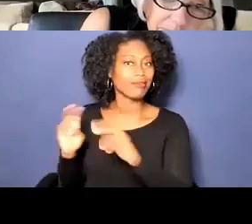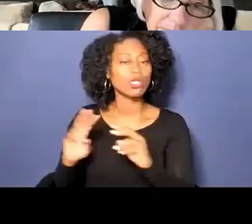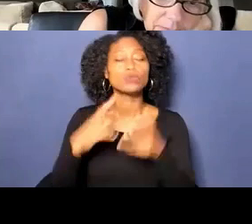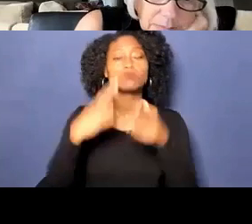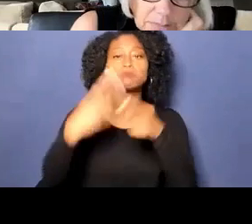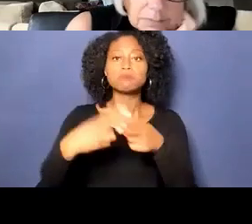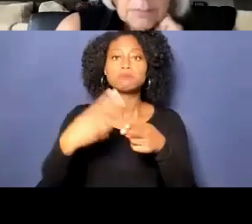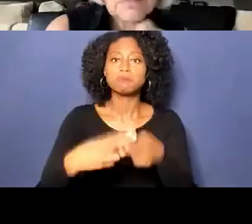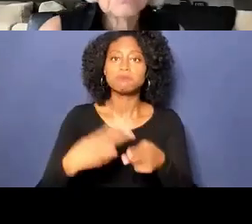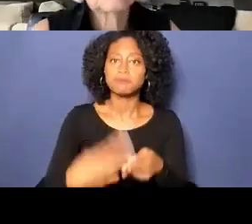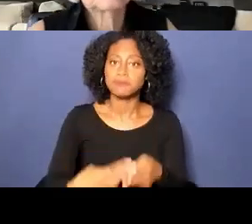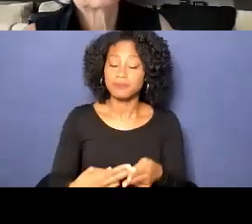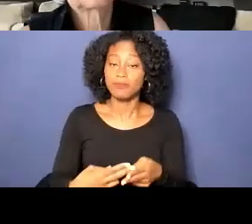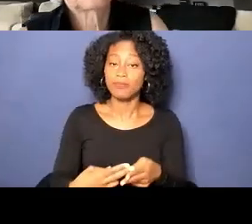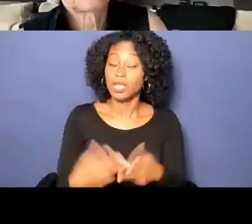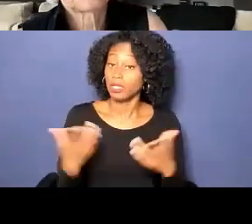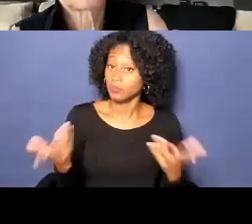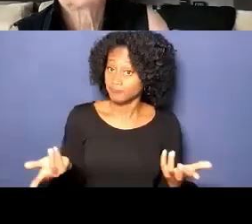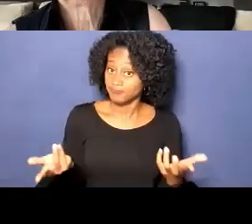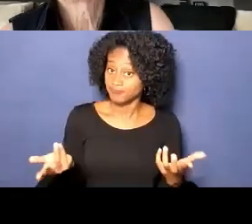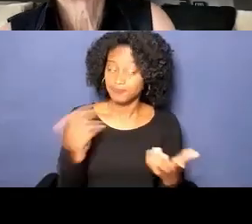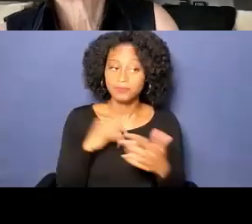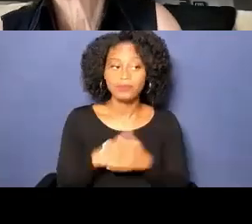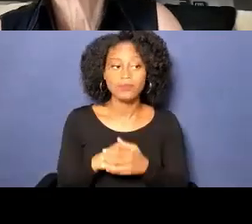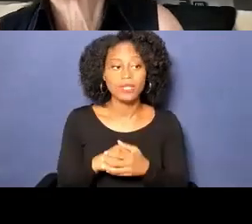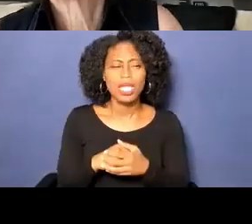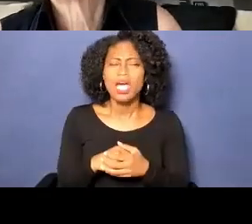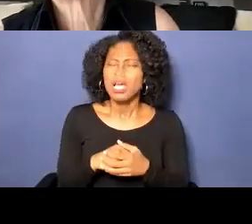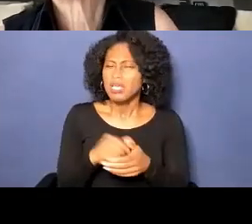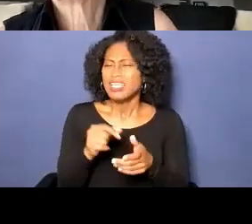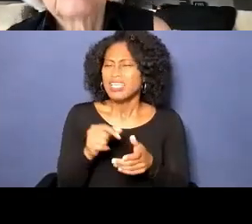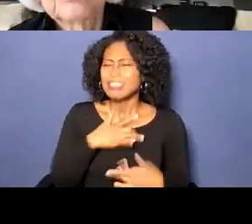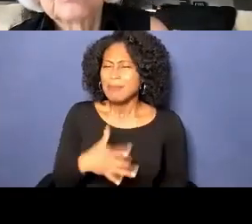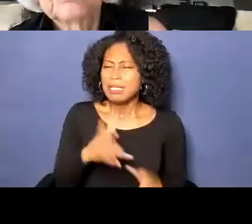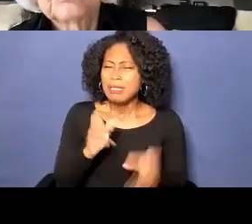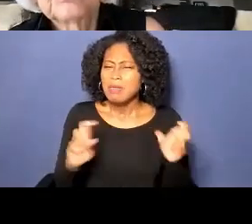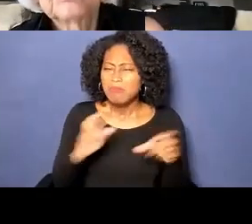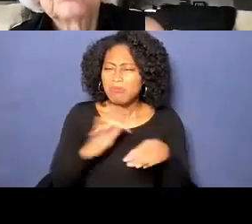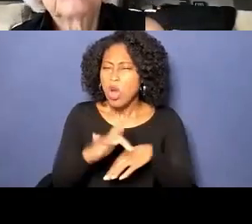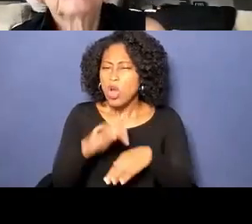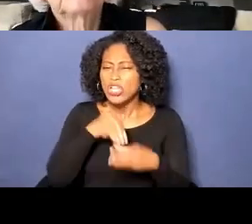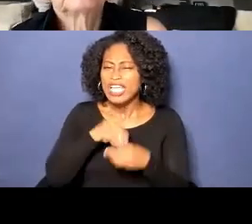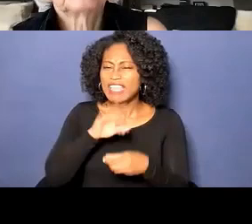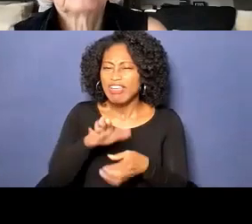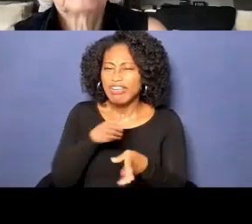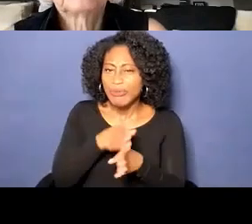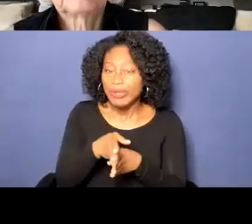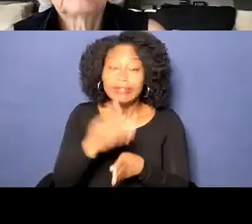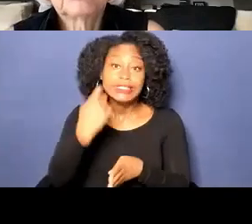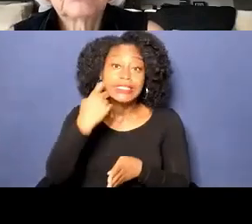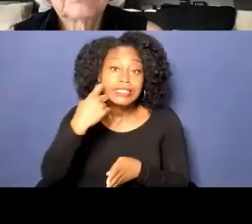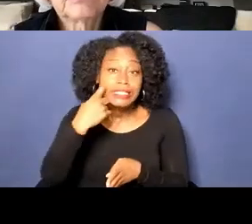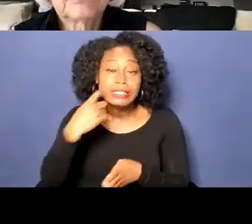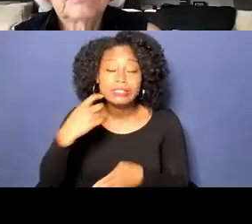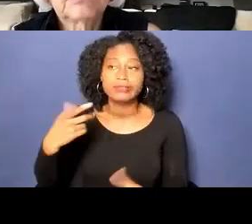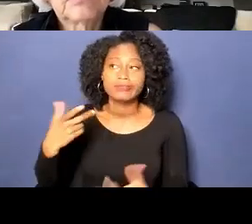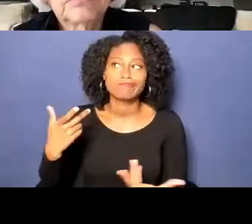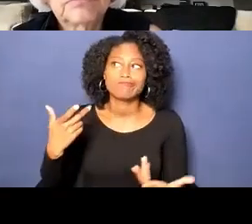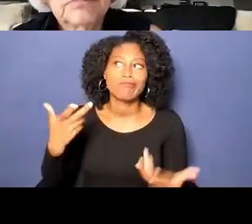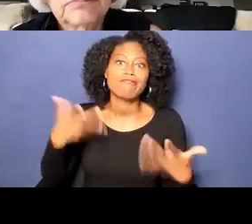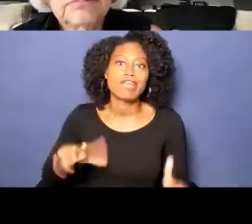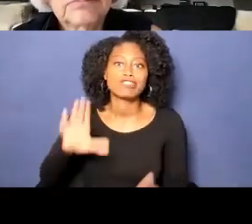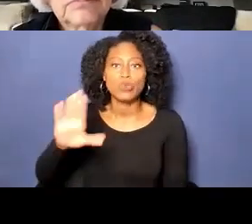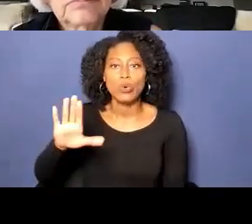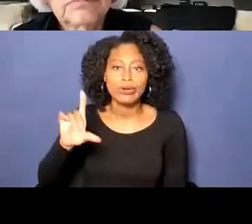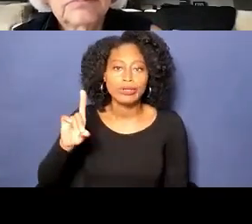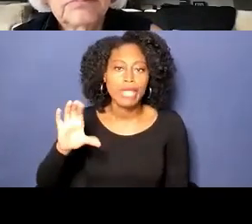to people early in their career. So they may be someone who finished the doctorate within the last,